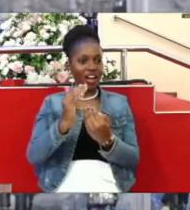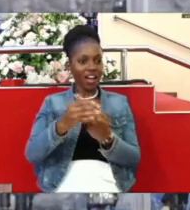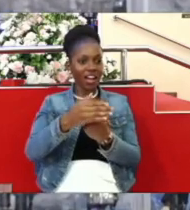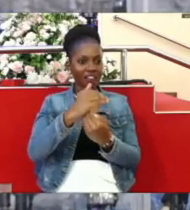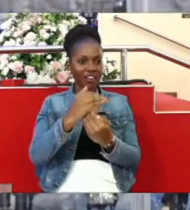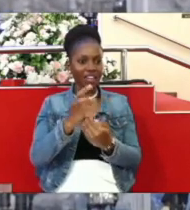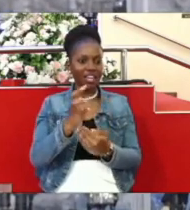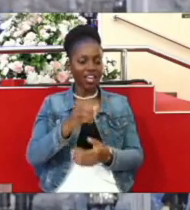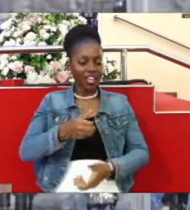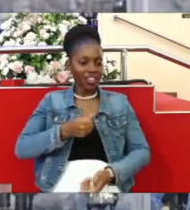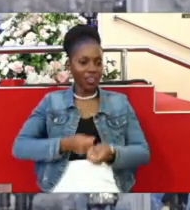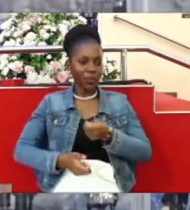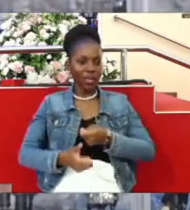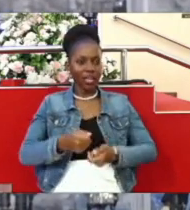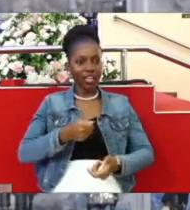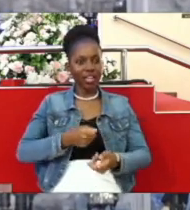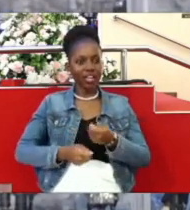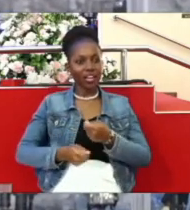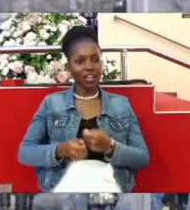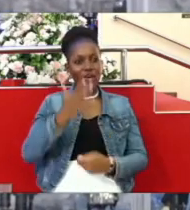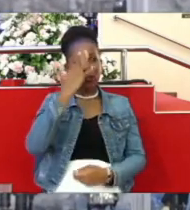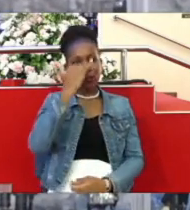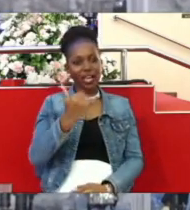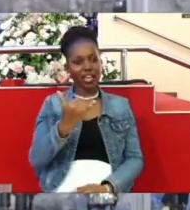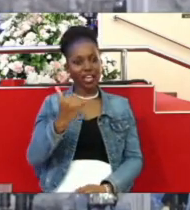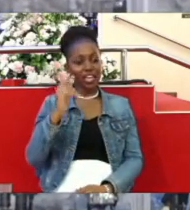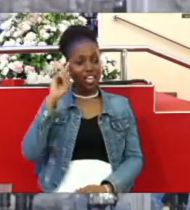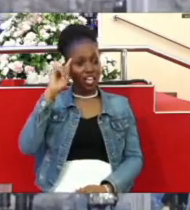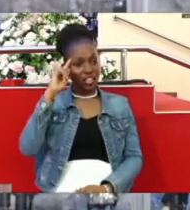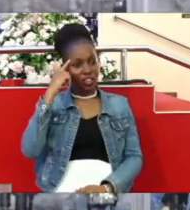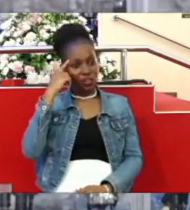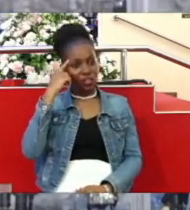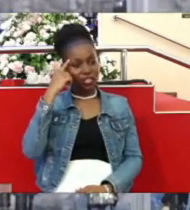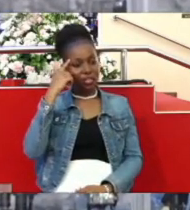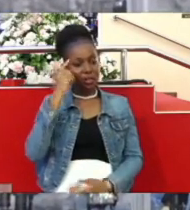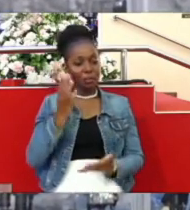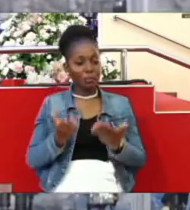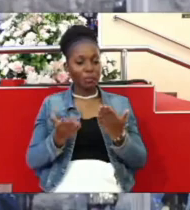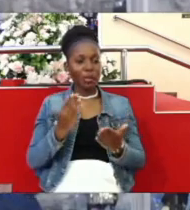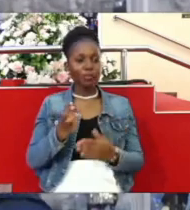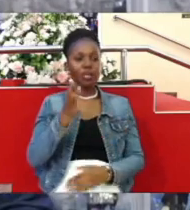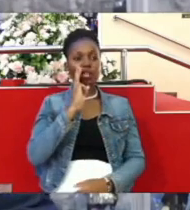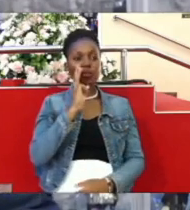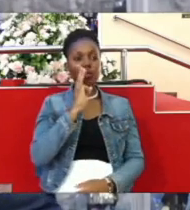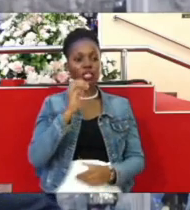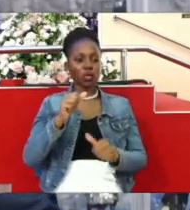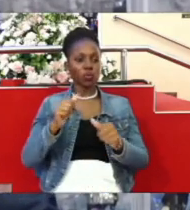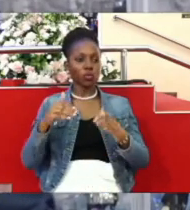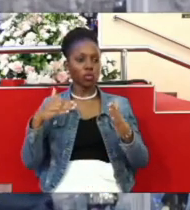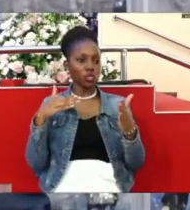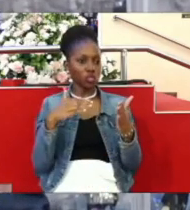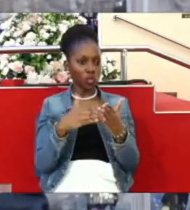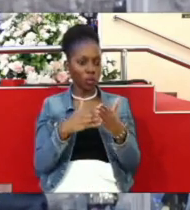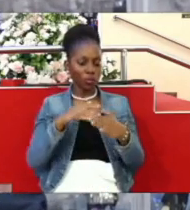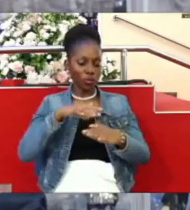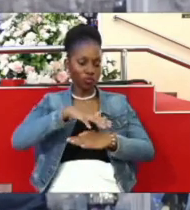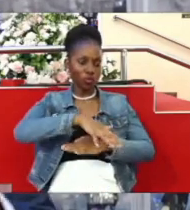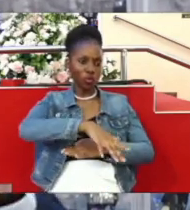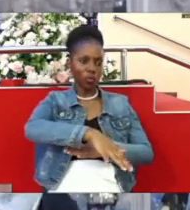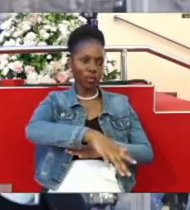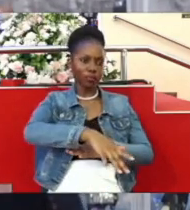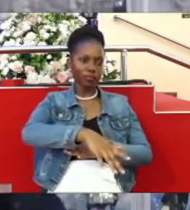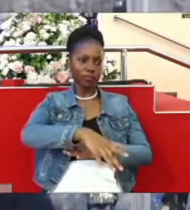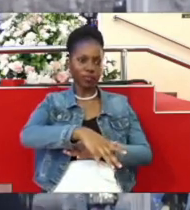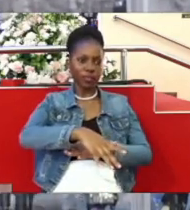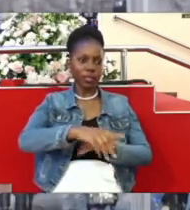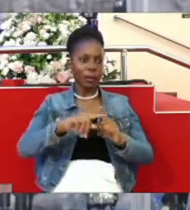that the water would stop flowing. Alikuwa anafikiria pengine maji itaacha kutiririka kuelekea kwetu. But what happened is